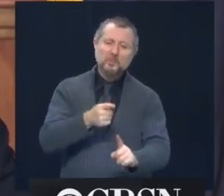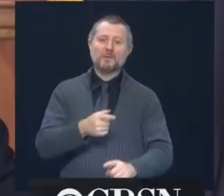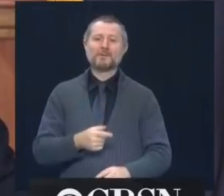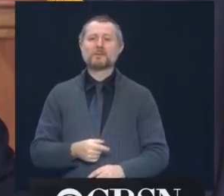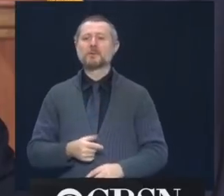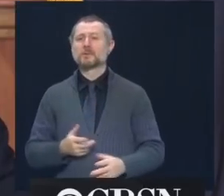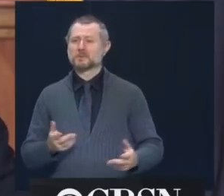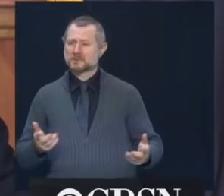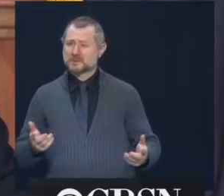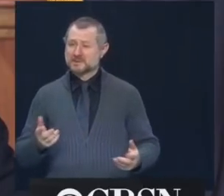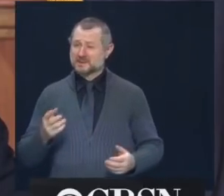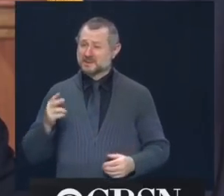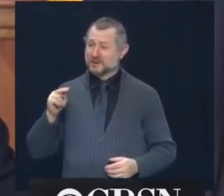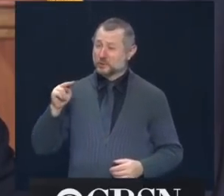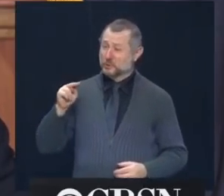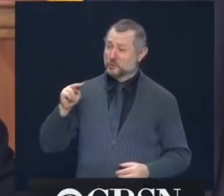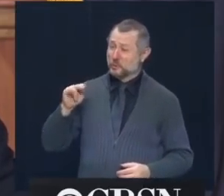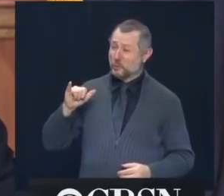NYPD,